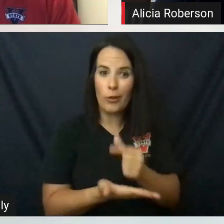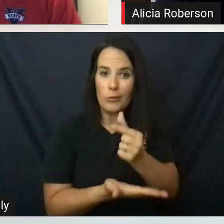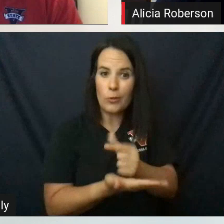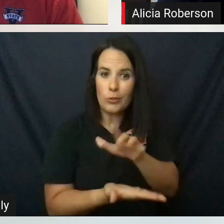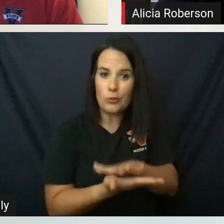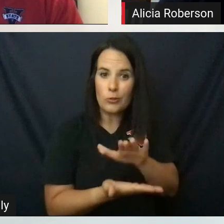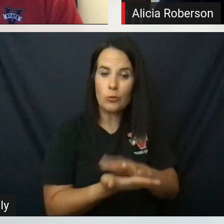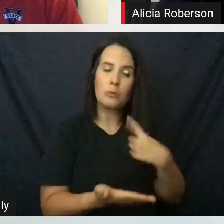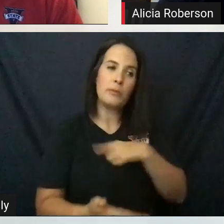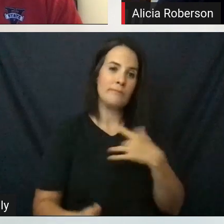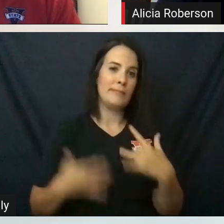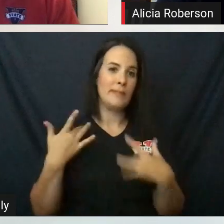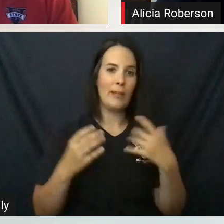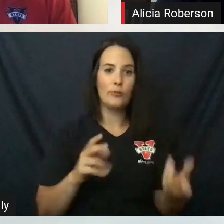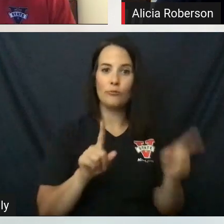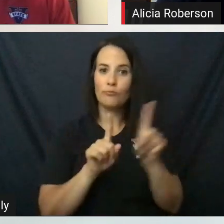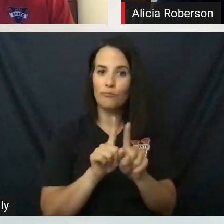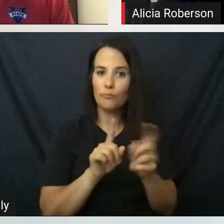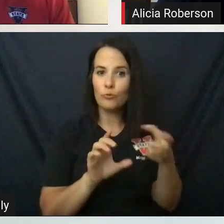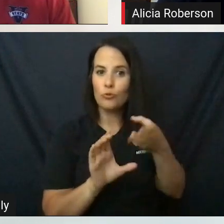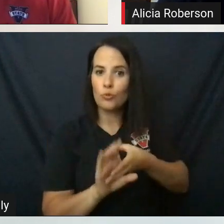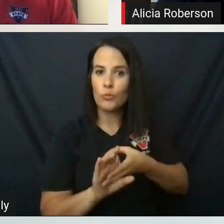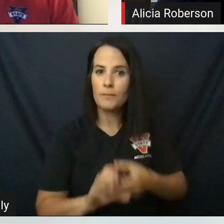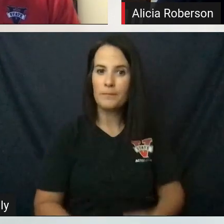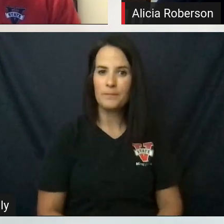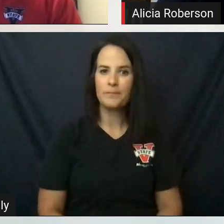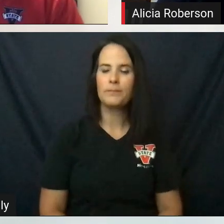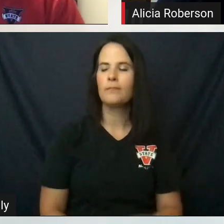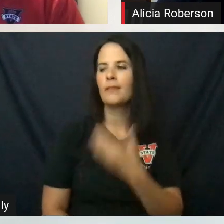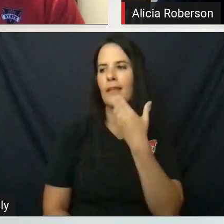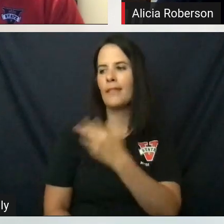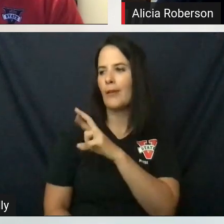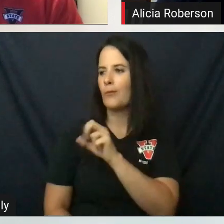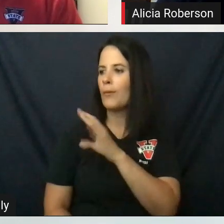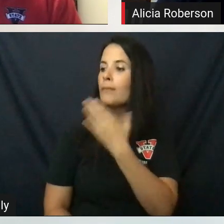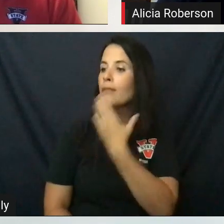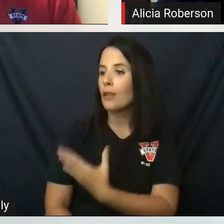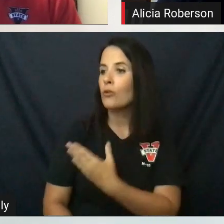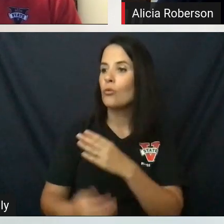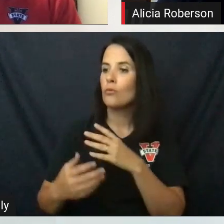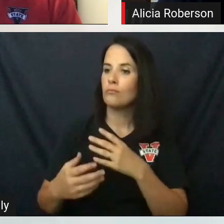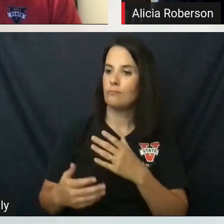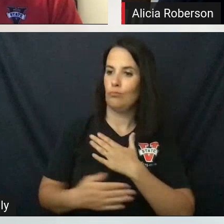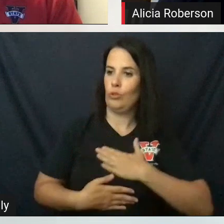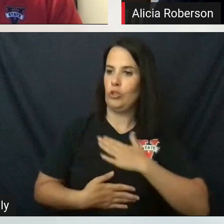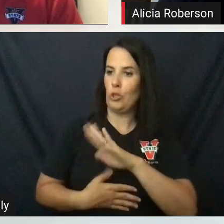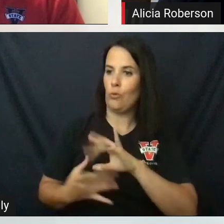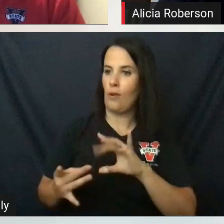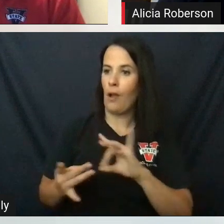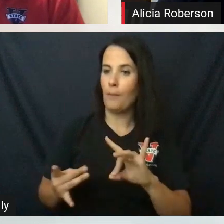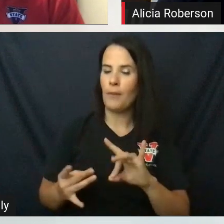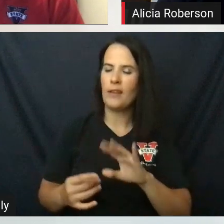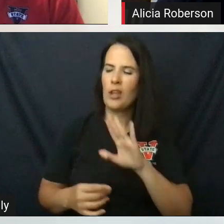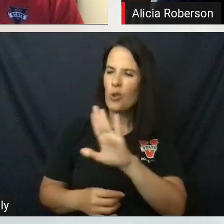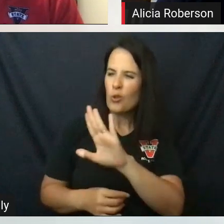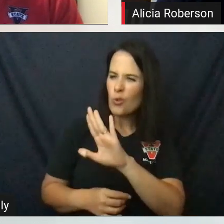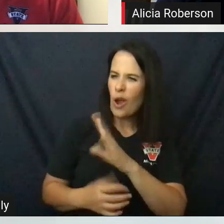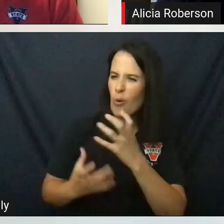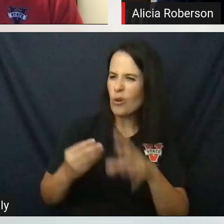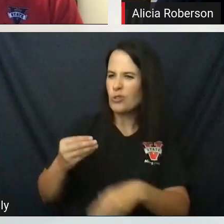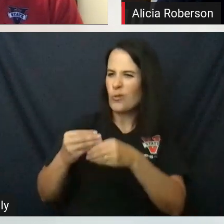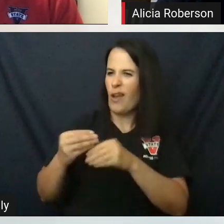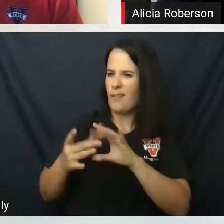beyond. Excellent. Thanks so much, Alicia. Appreciate you jumping in to kind of talk about that. And I do want to hit on one thing that you said. I